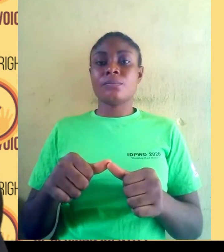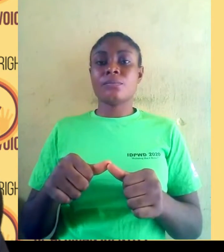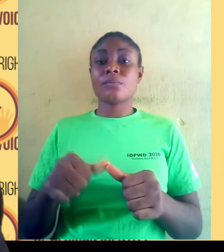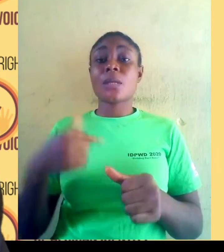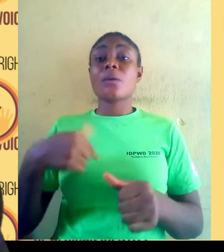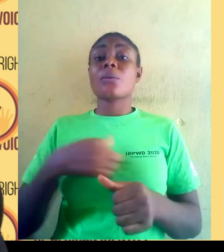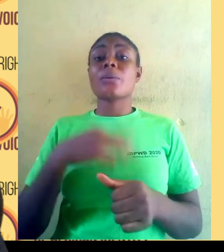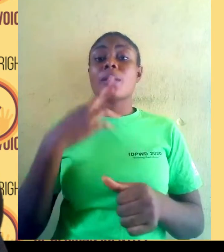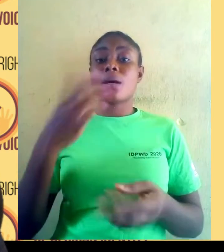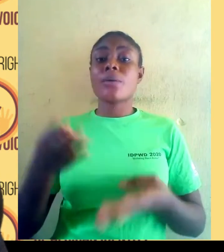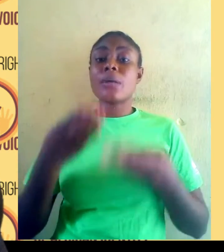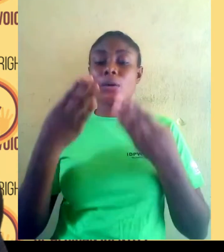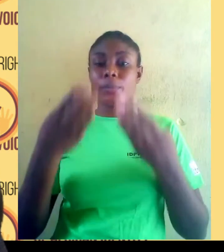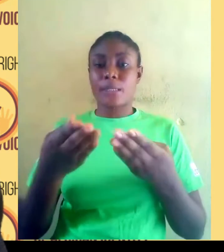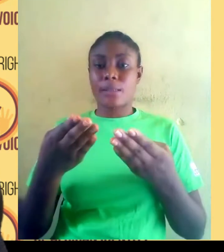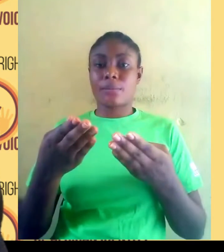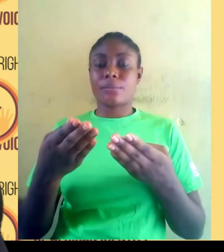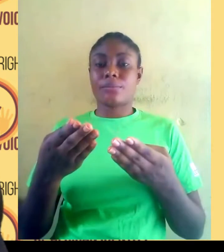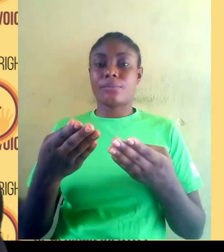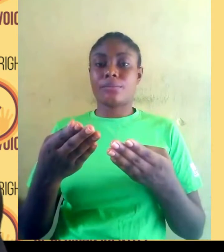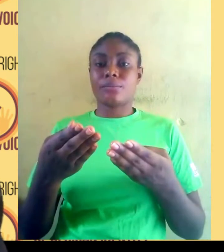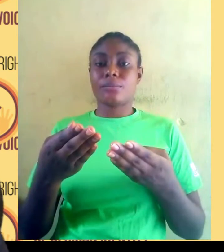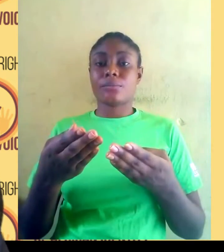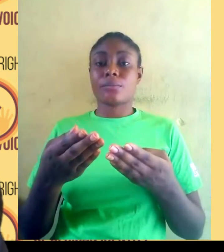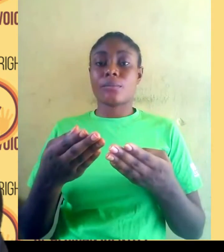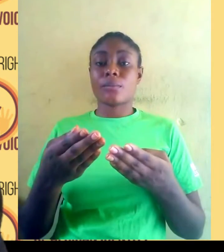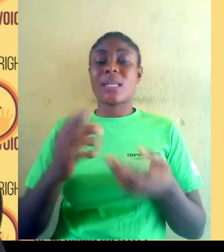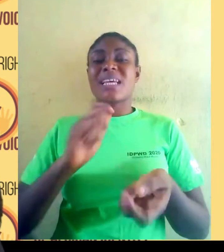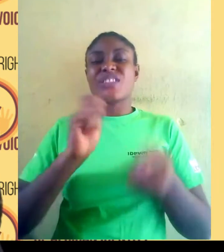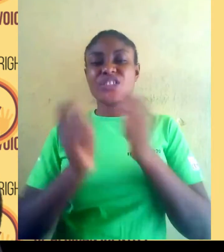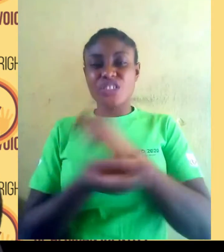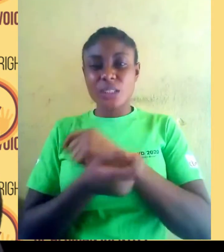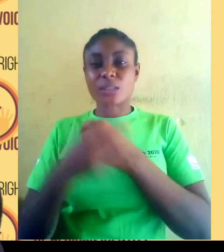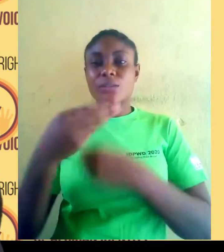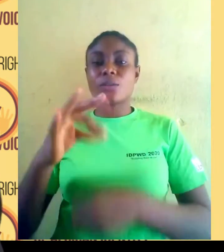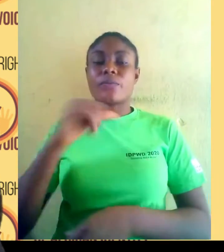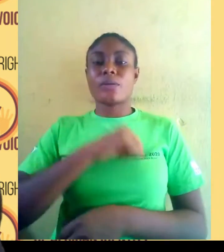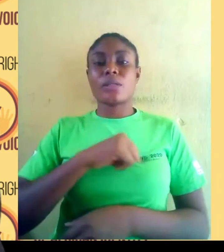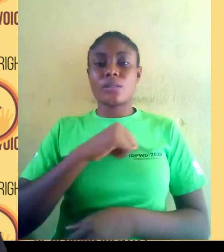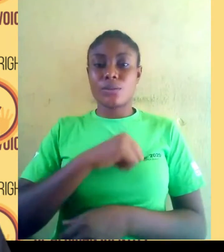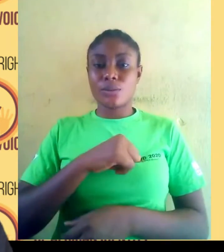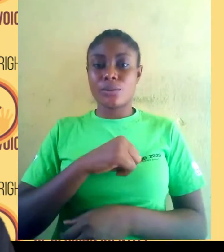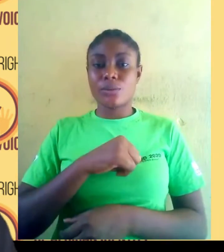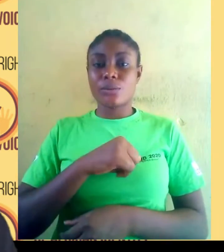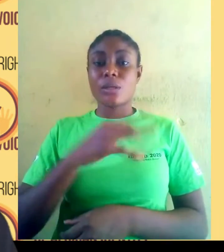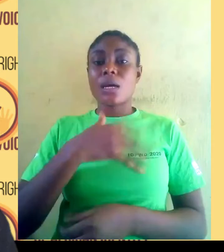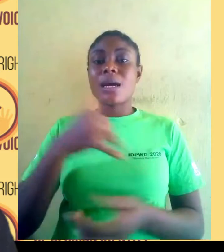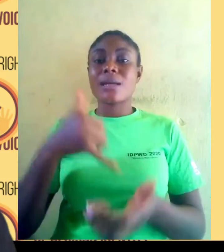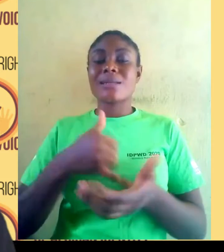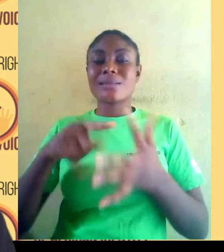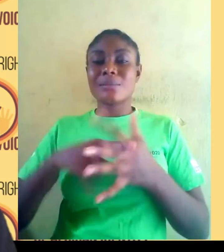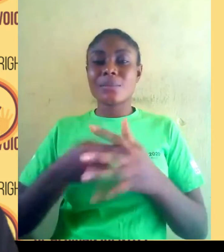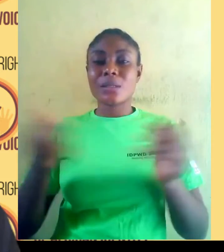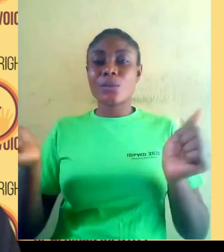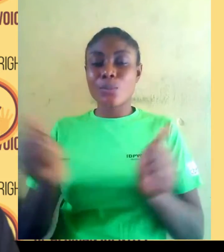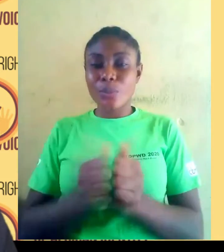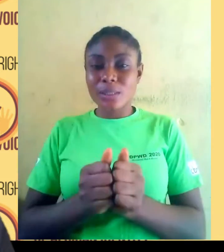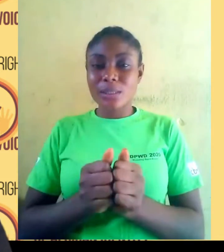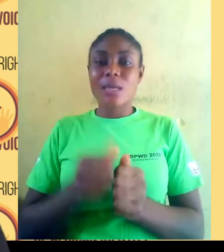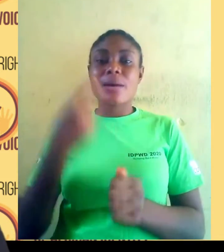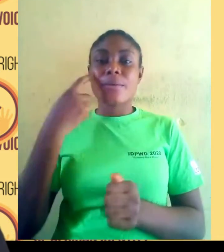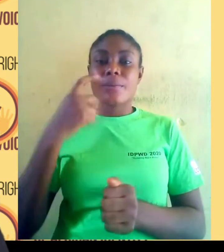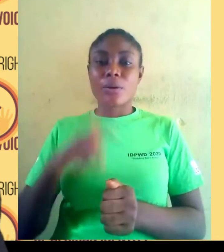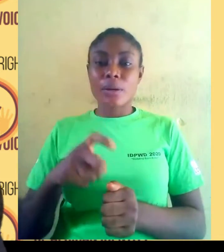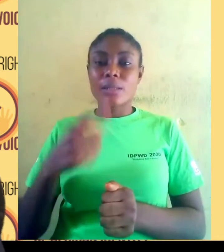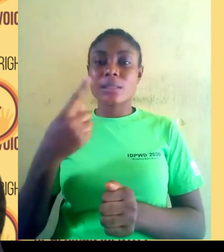We are recommending a change of attitude, and it begins with recognizing